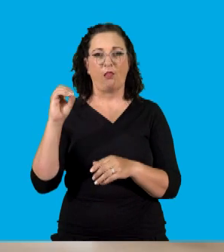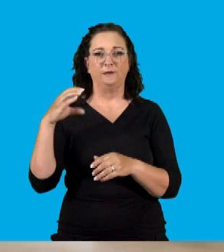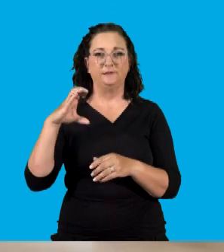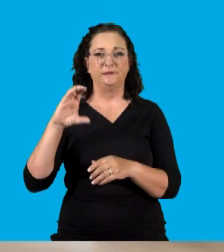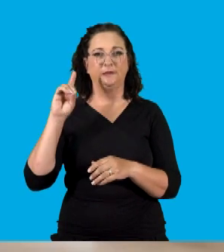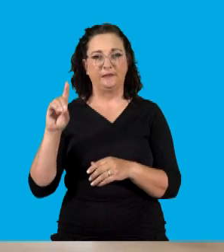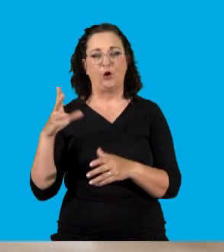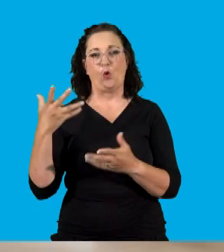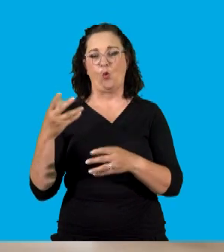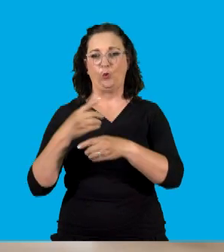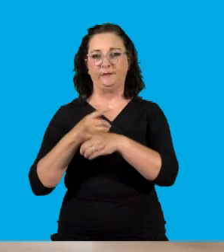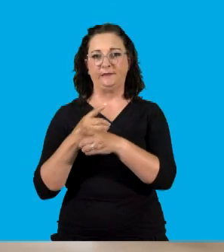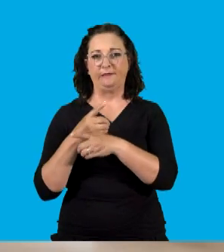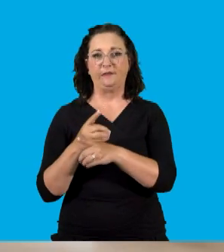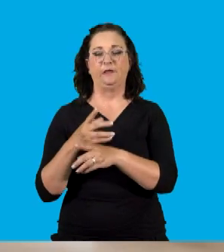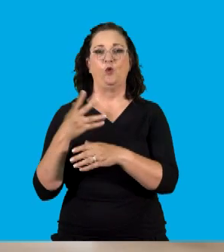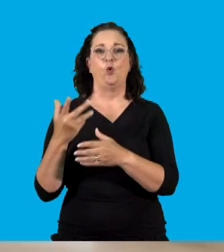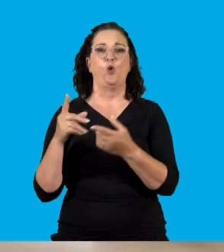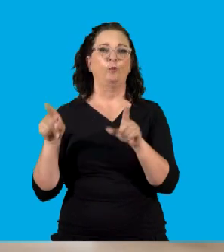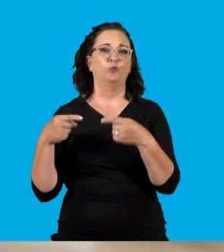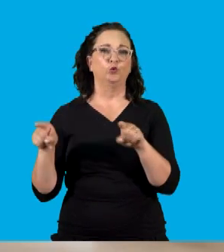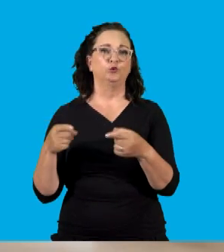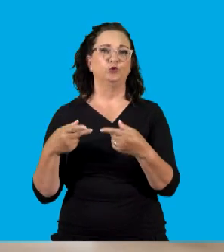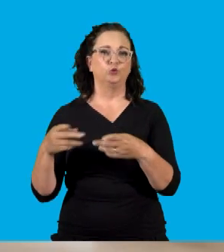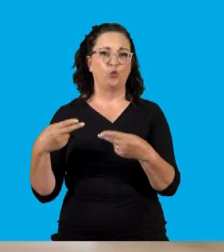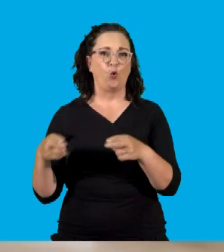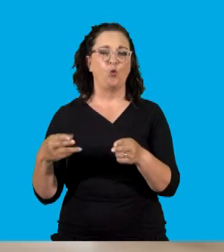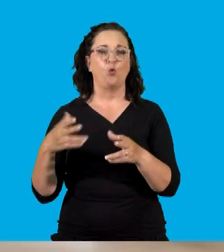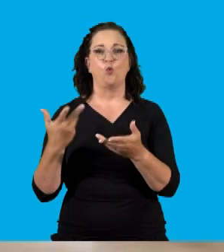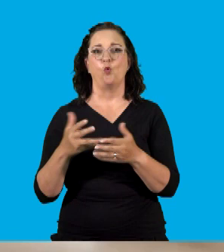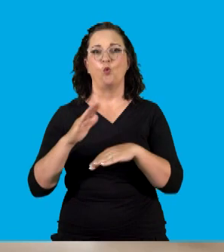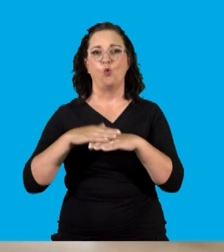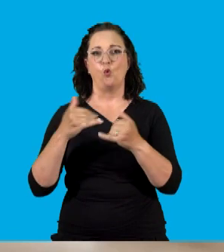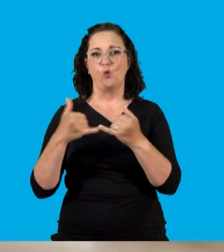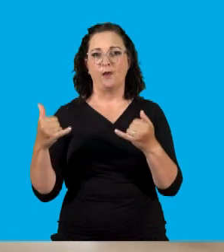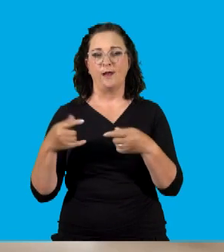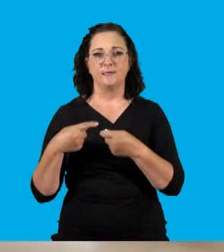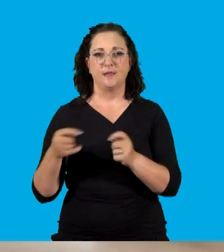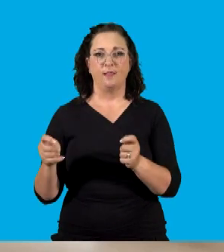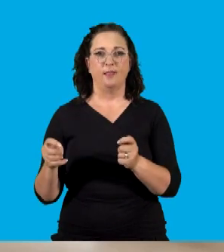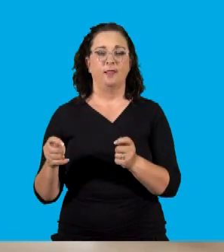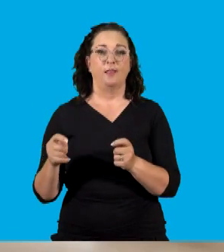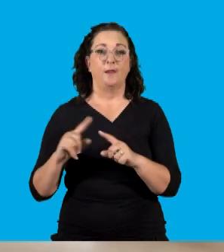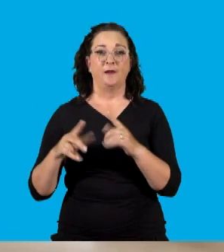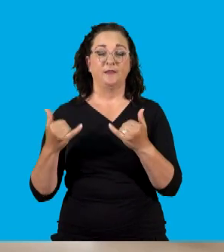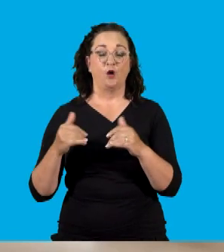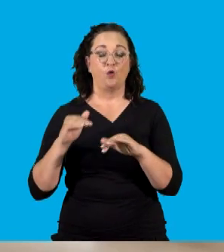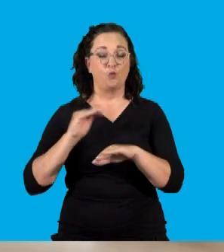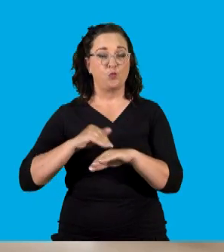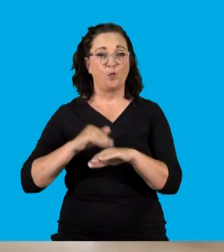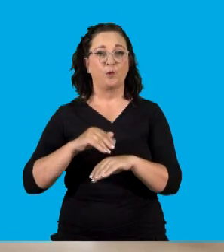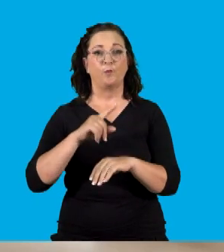original CDs, original DVDs at the music stores or online, wherever you can get them, now it becomes a problem